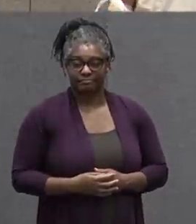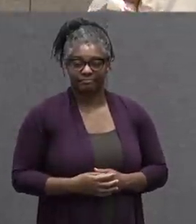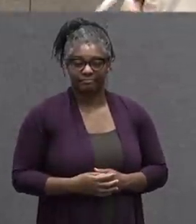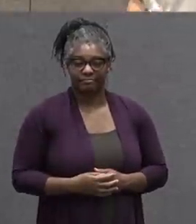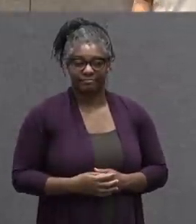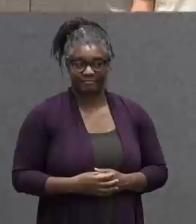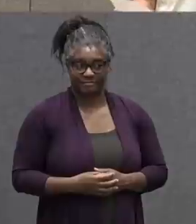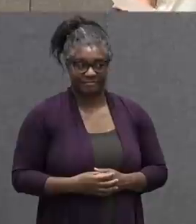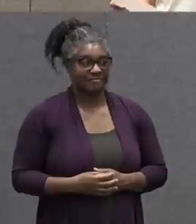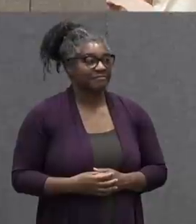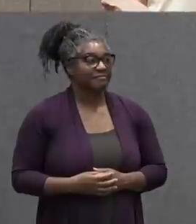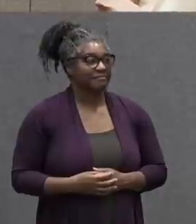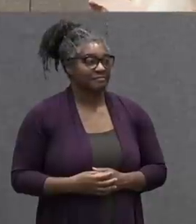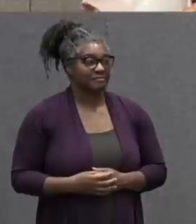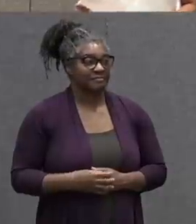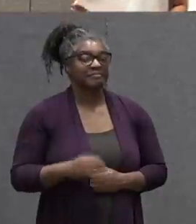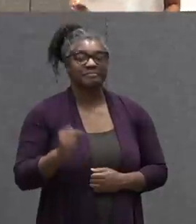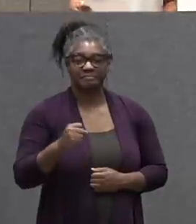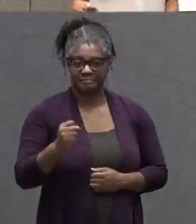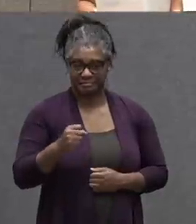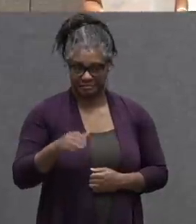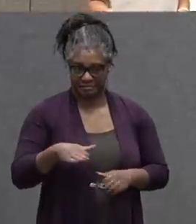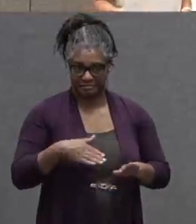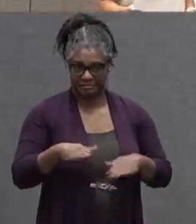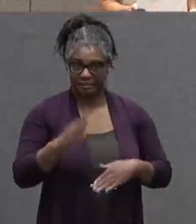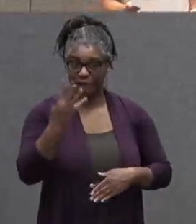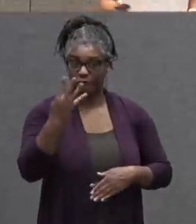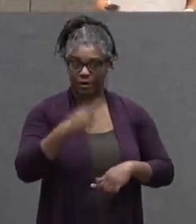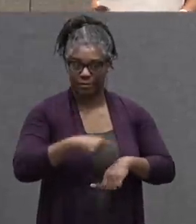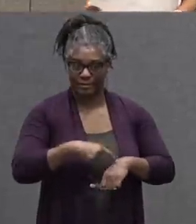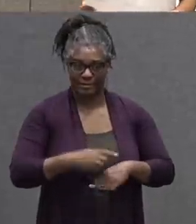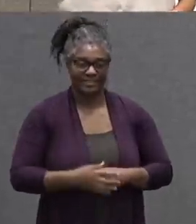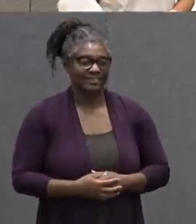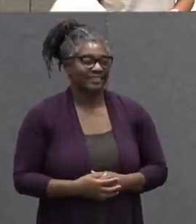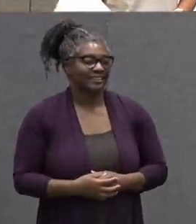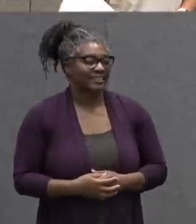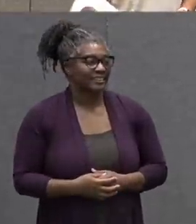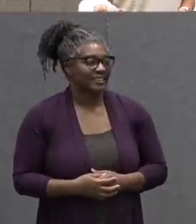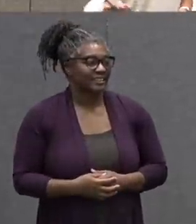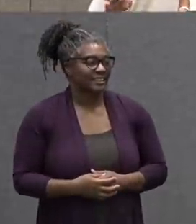They got it. They took four steps. Okay, last one, because you guys are so good at this game.